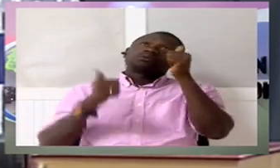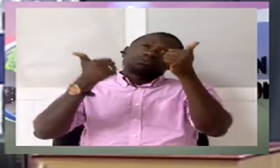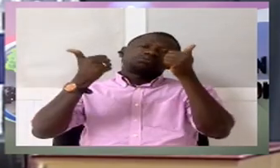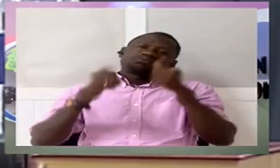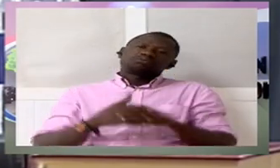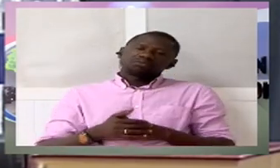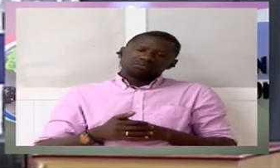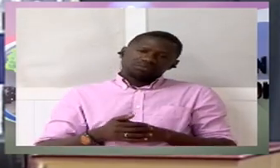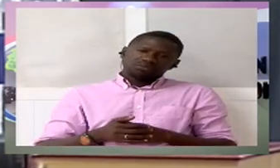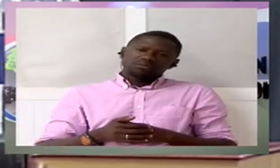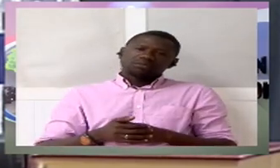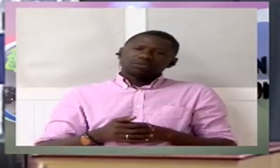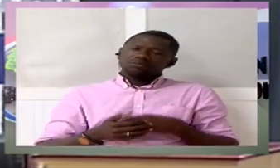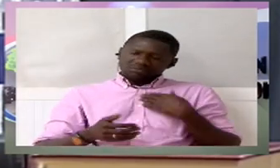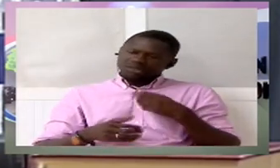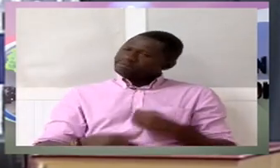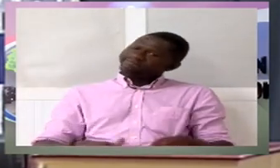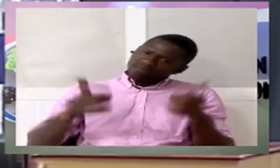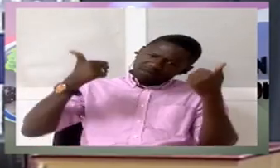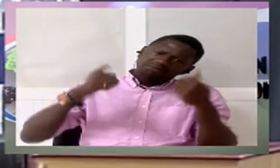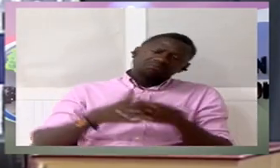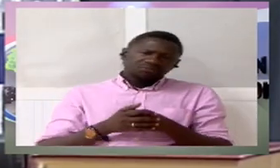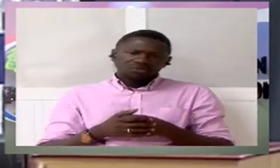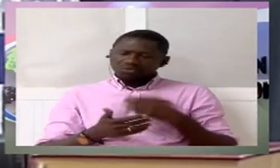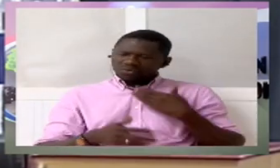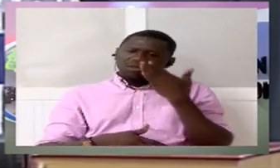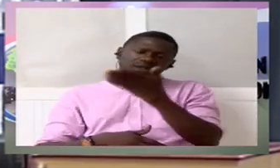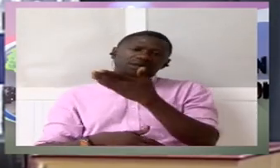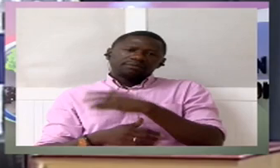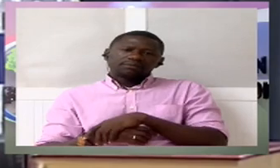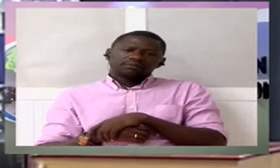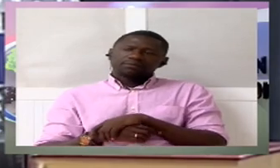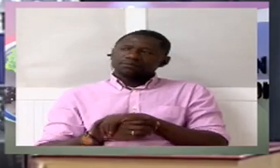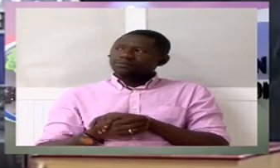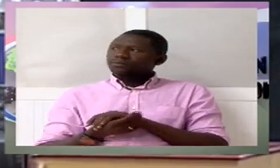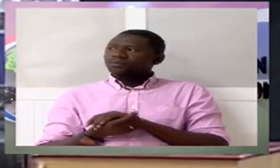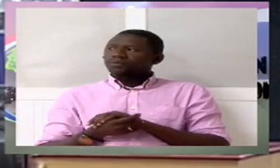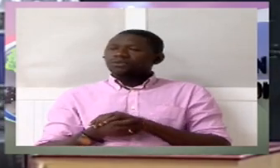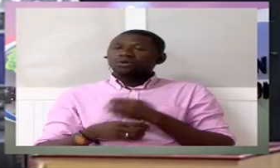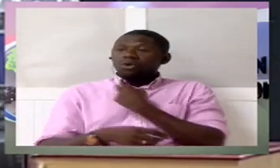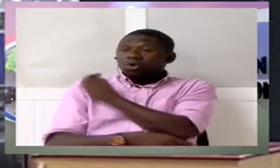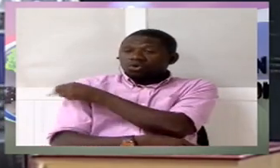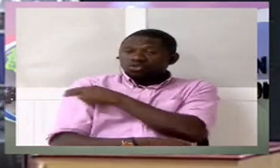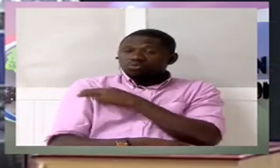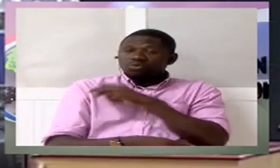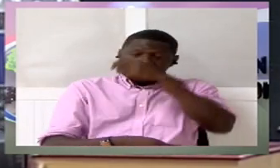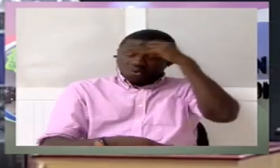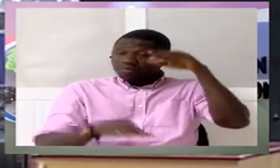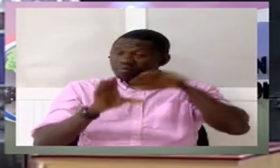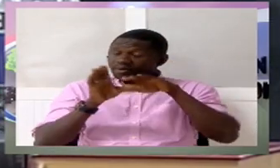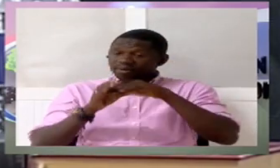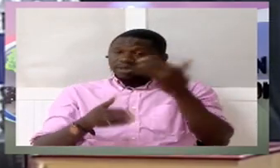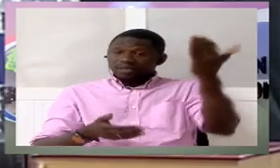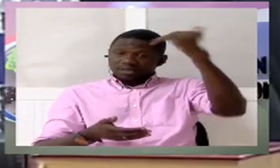good. Fine. I said fine. Sam Bije. We were there. Hospital staff nata. A hospital